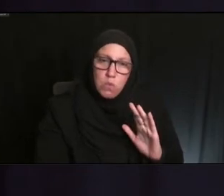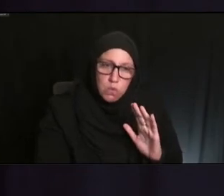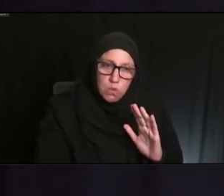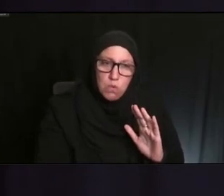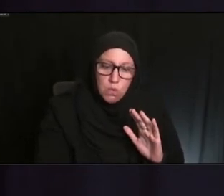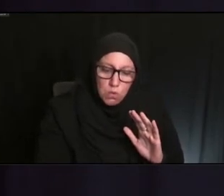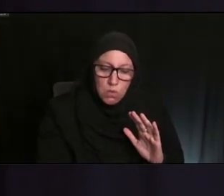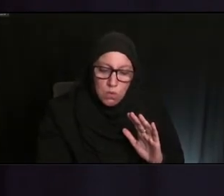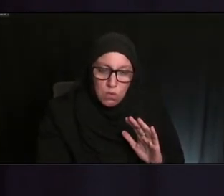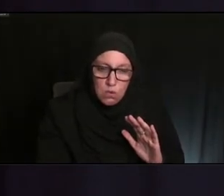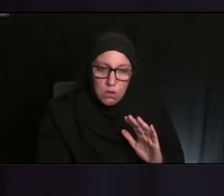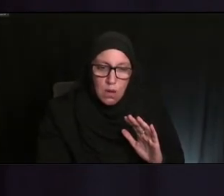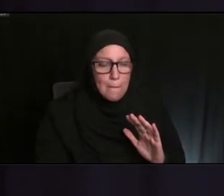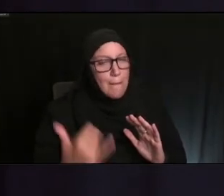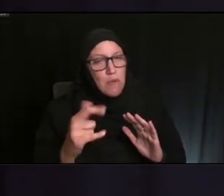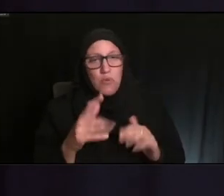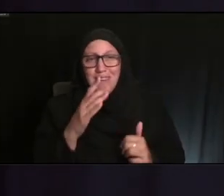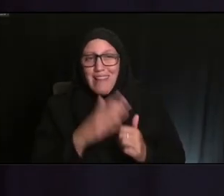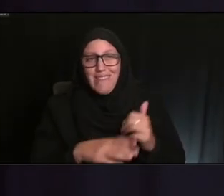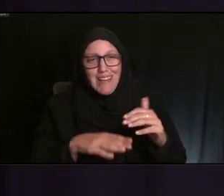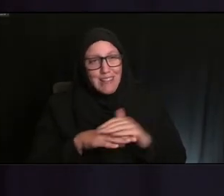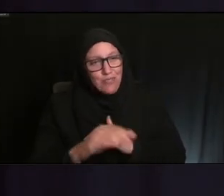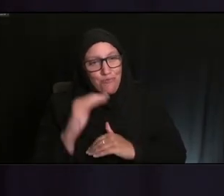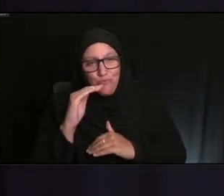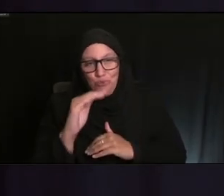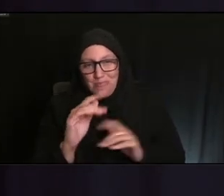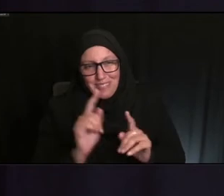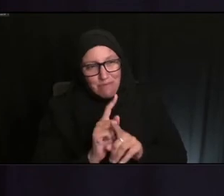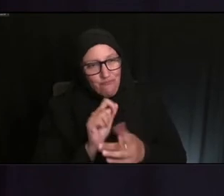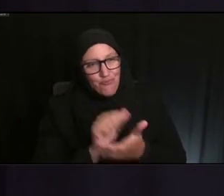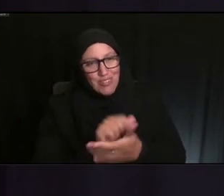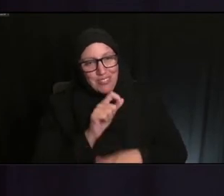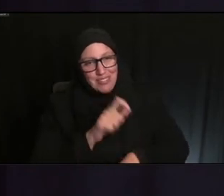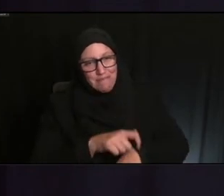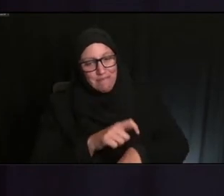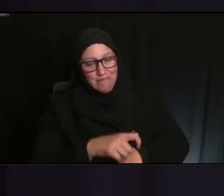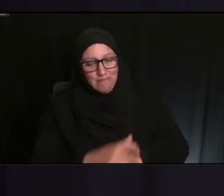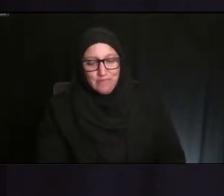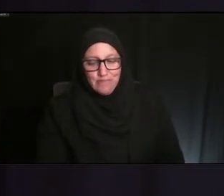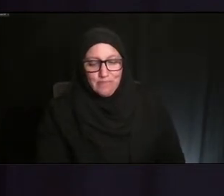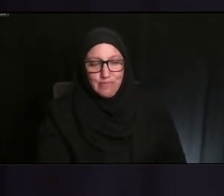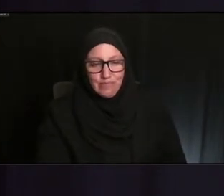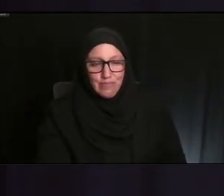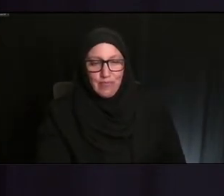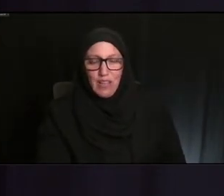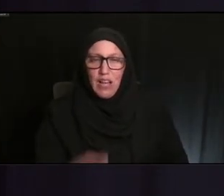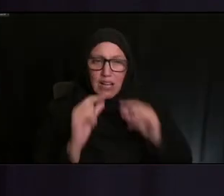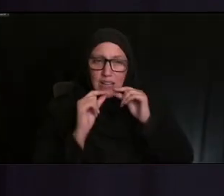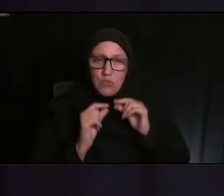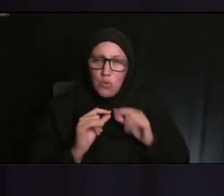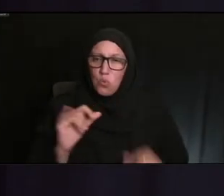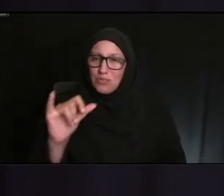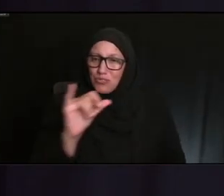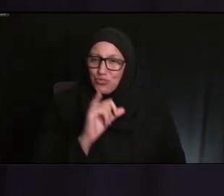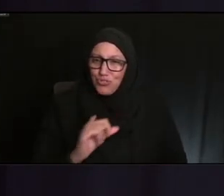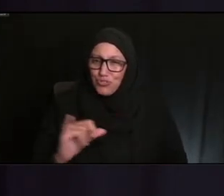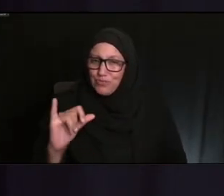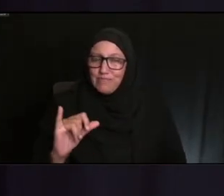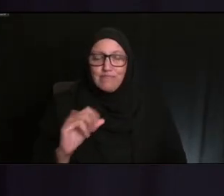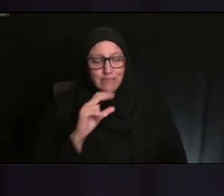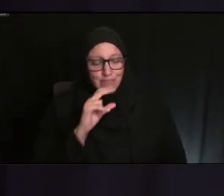into the room at the right time. And that hadith is an Rasulullah sallallahu alayhi wa alihi wa